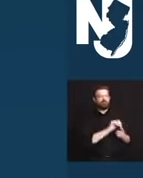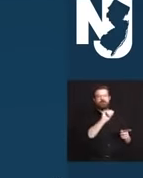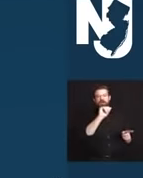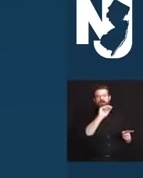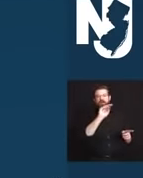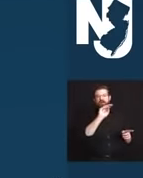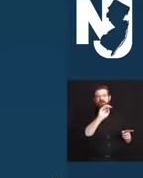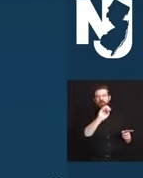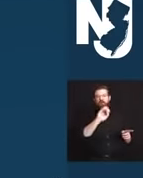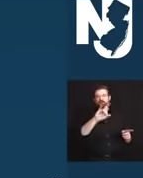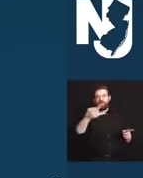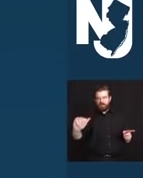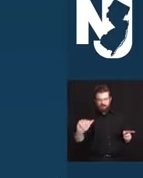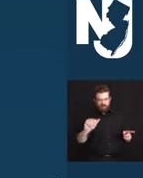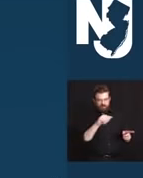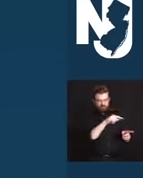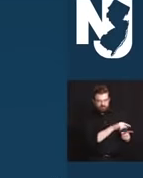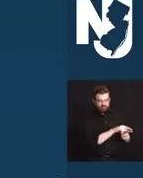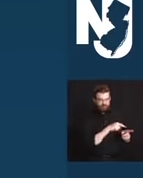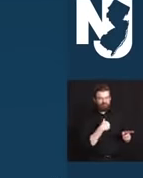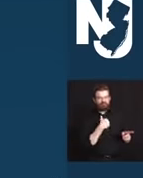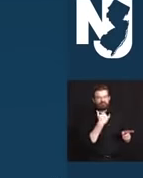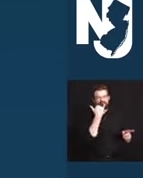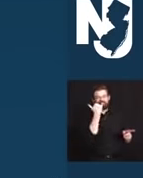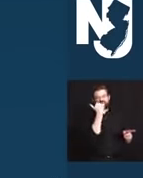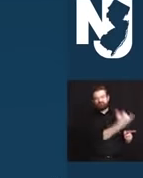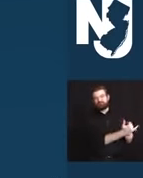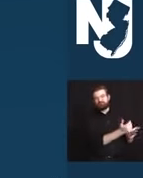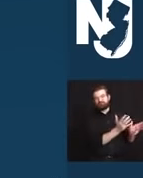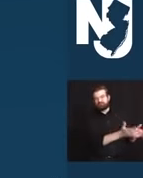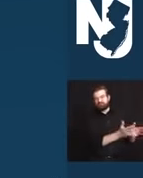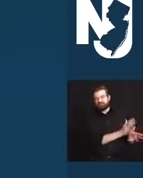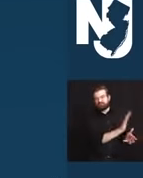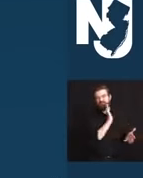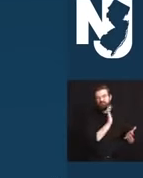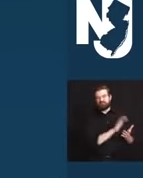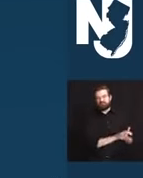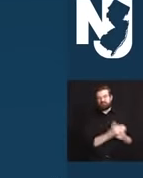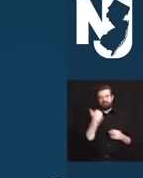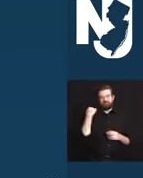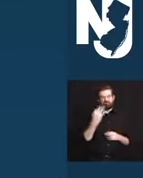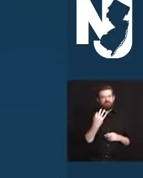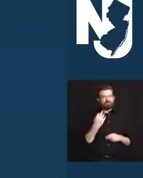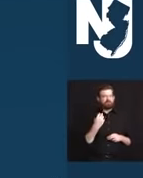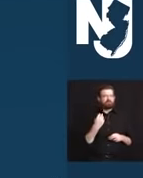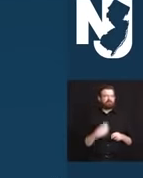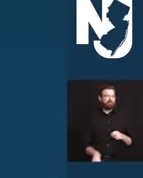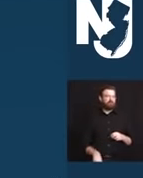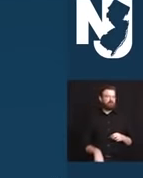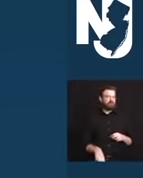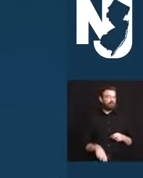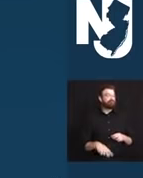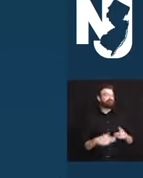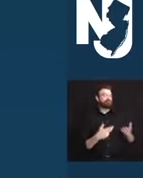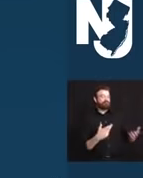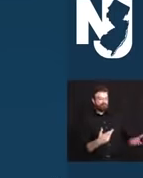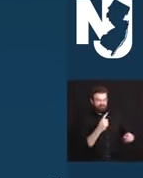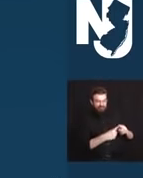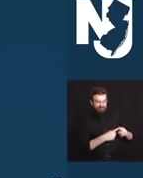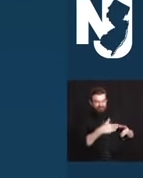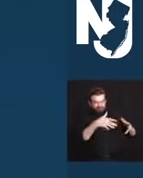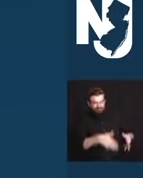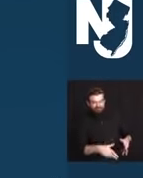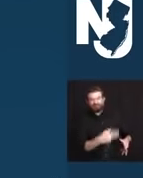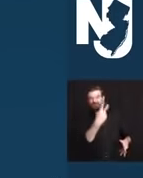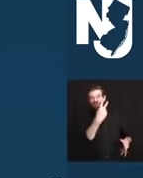was awfully tough, I have to say, speaking on Friday, and their 2 children, as I mentioned, Elsie and Graham. He also is